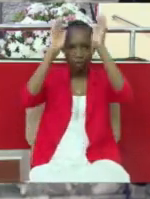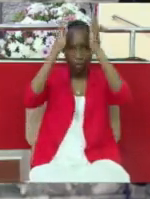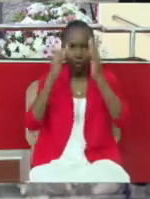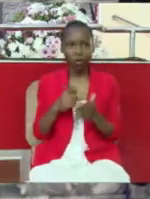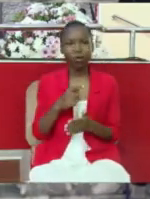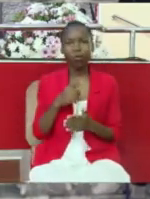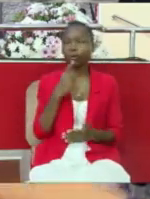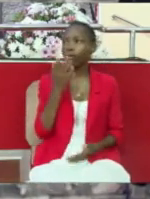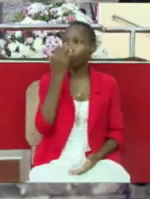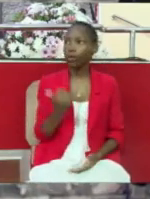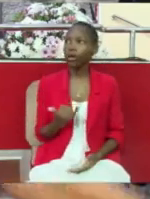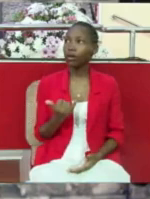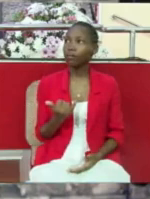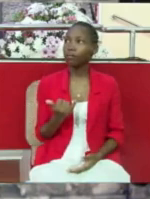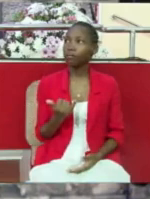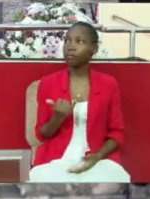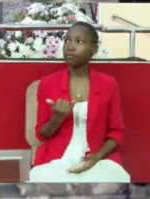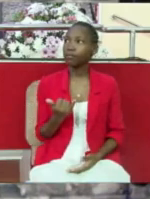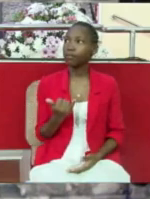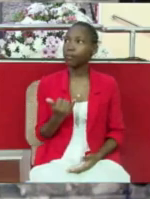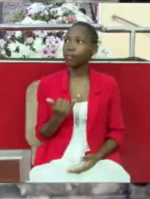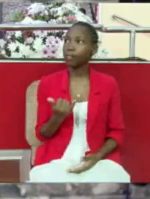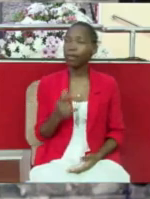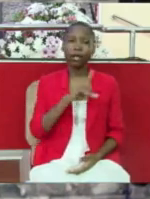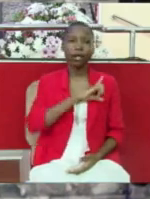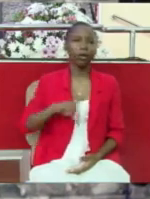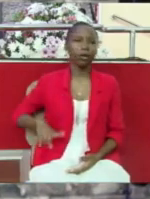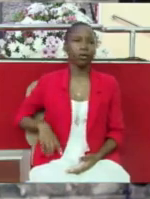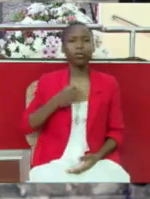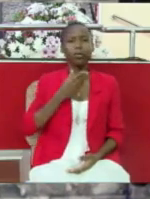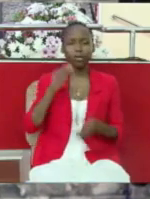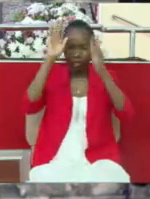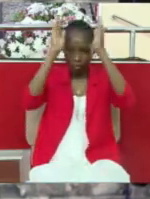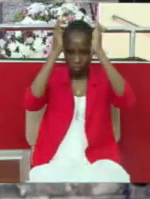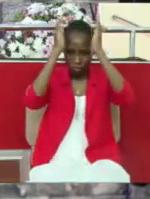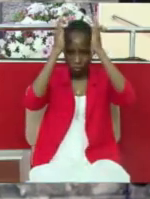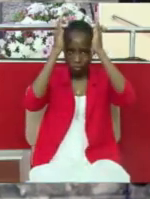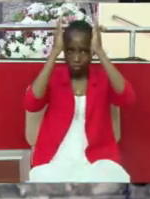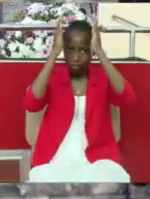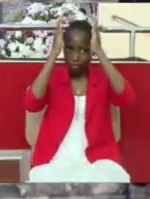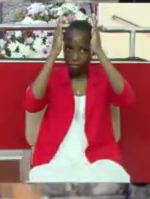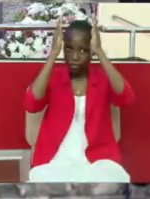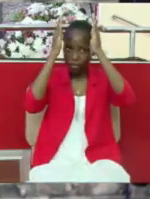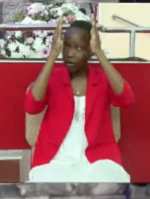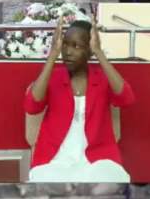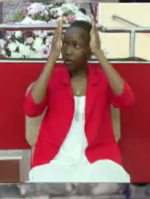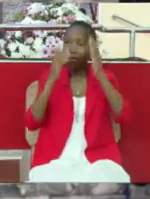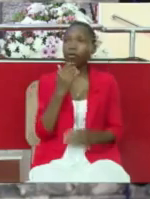na Yesu. The Lord has need of it. Bwana anahitaji. Hakuulizwa kitu kwa sababu kulikuwa na watu walimjua